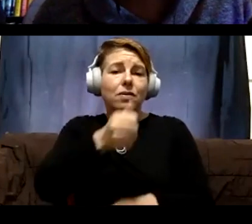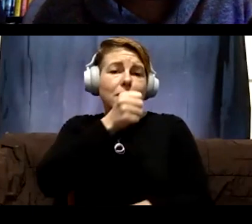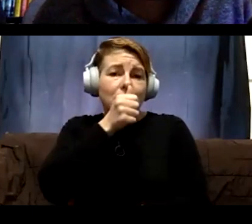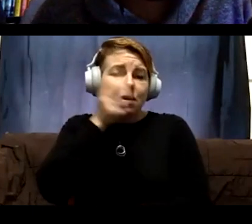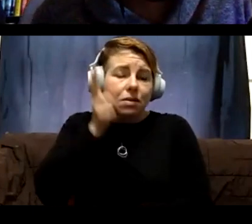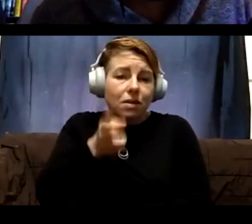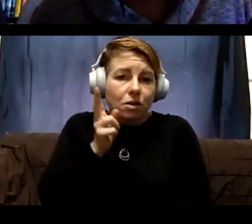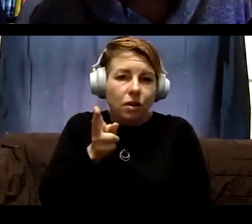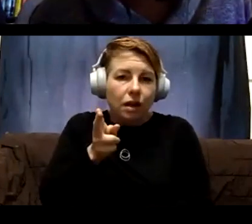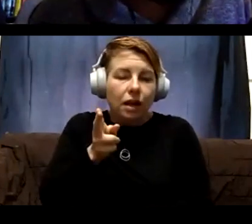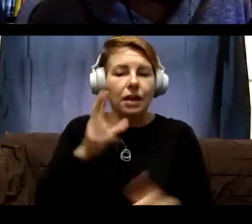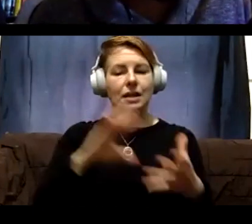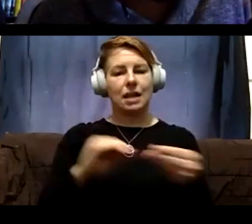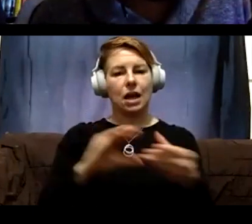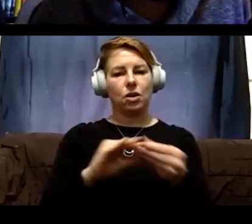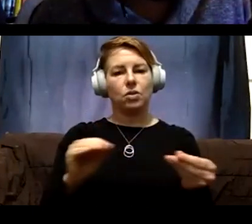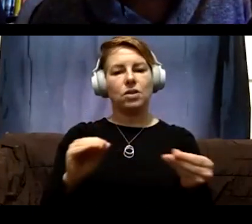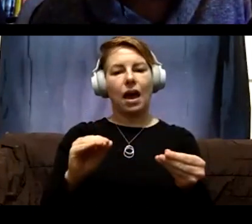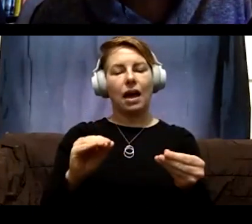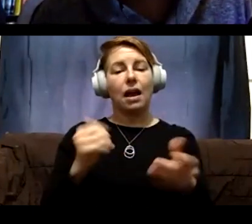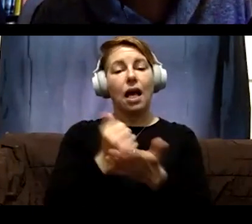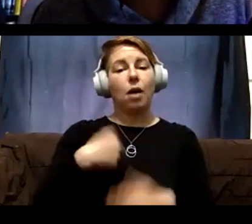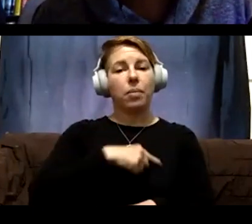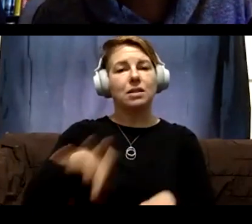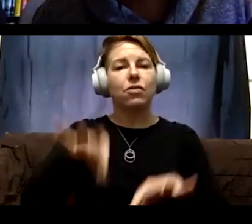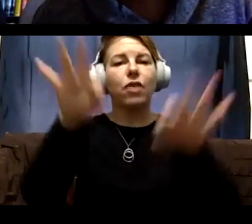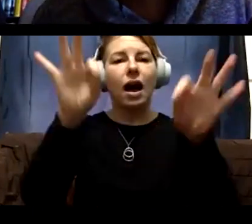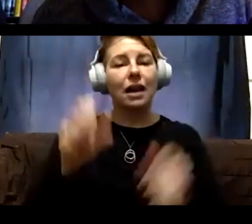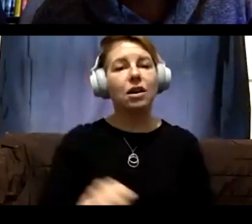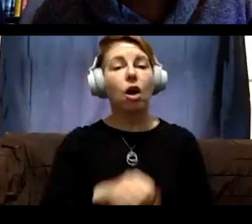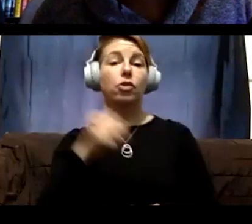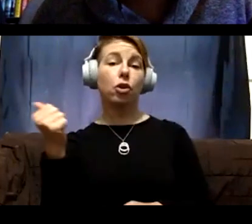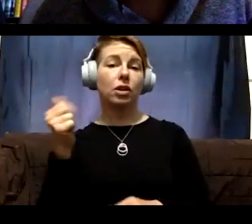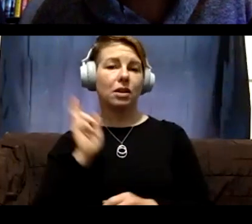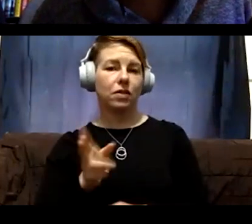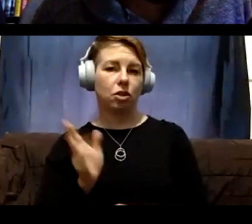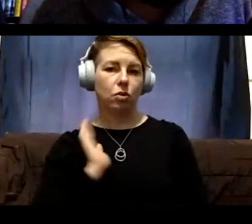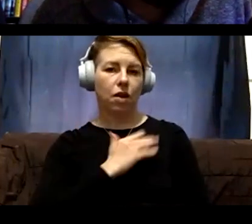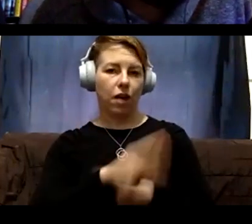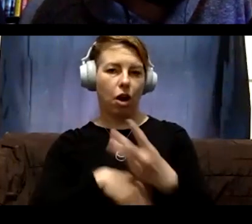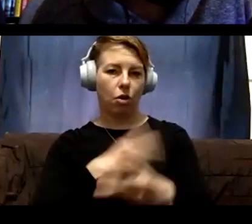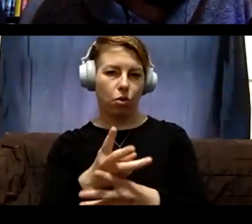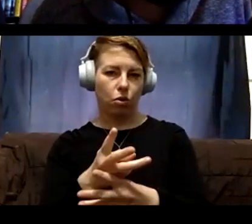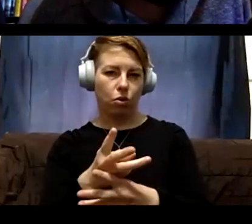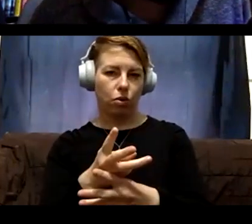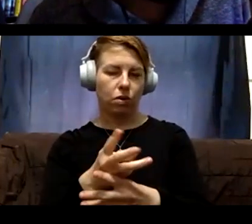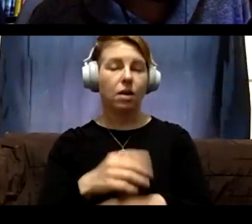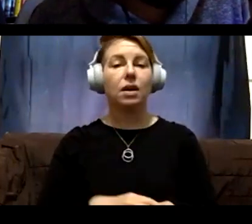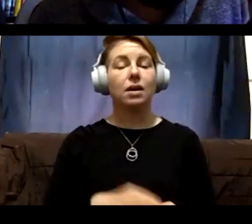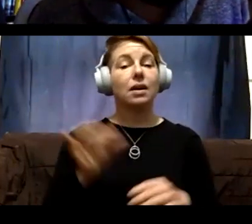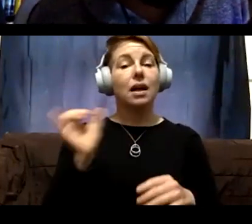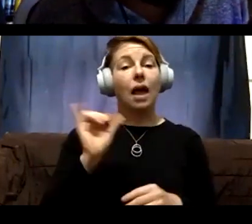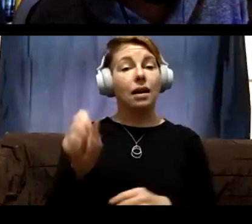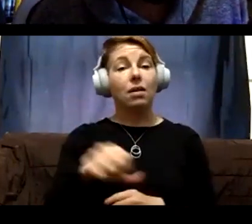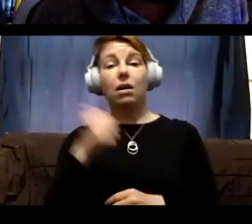of our world with the aid of fantasy literary devices, like alternate histories or secret tales of